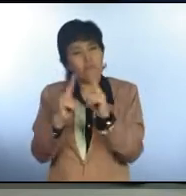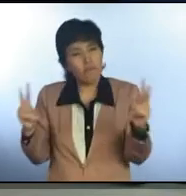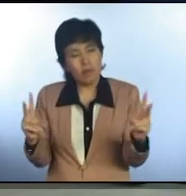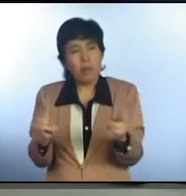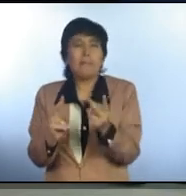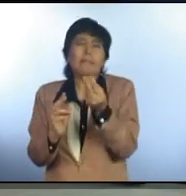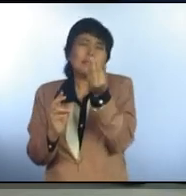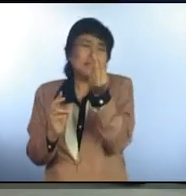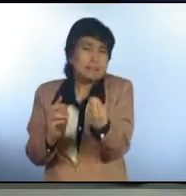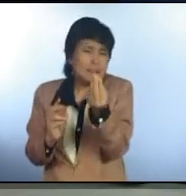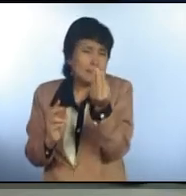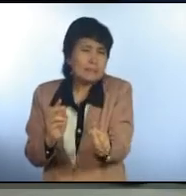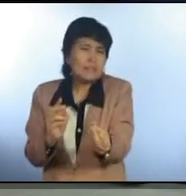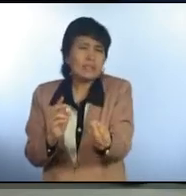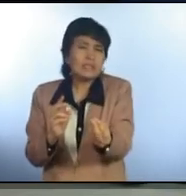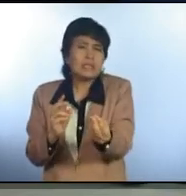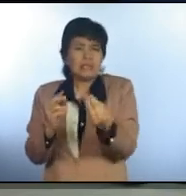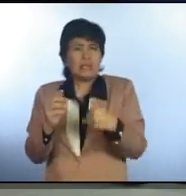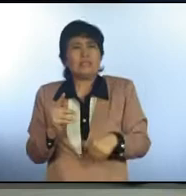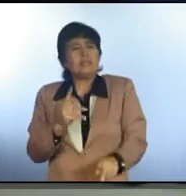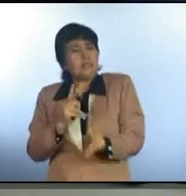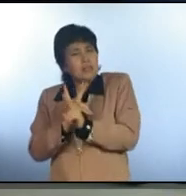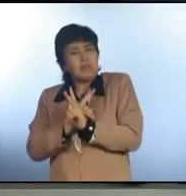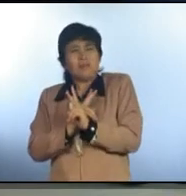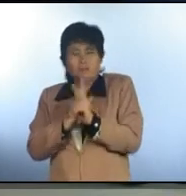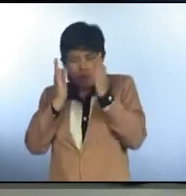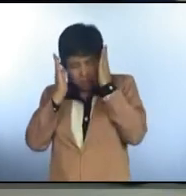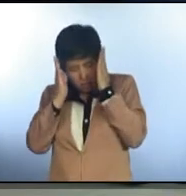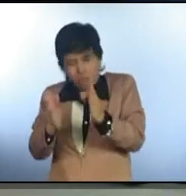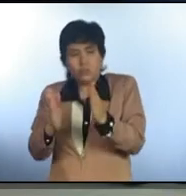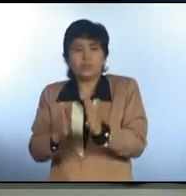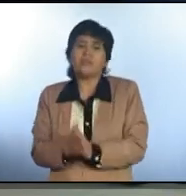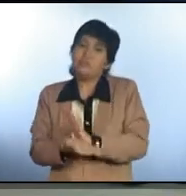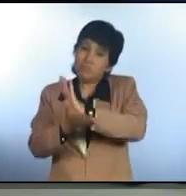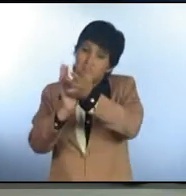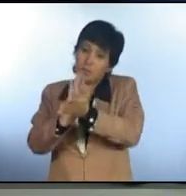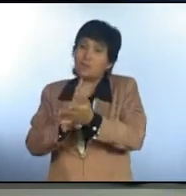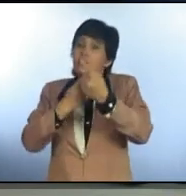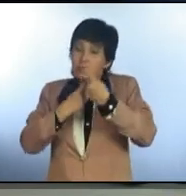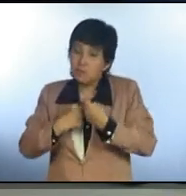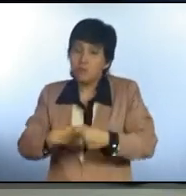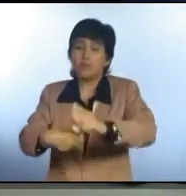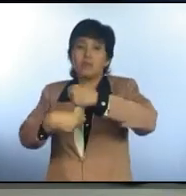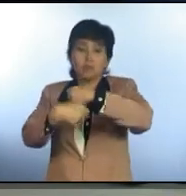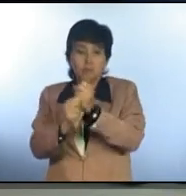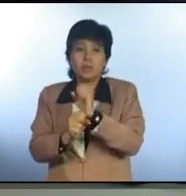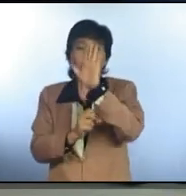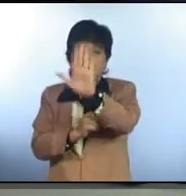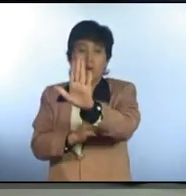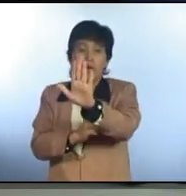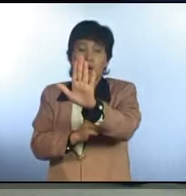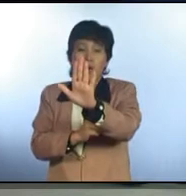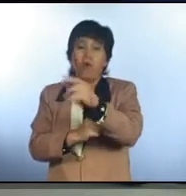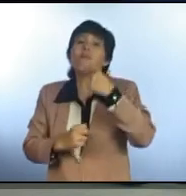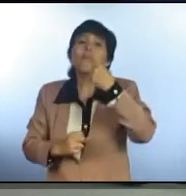very minimum small span of attention. Yep. So try to make your message